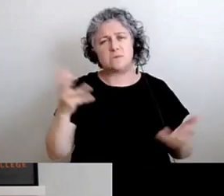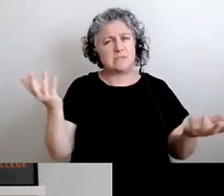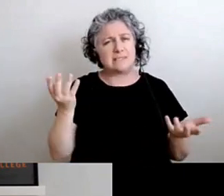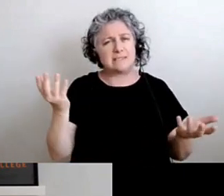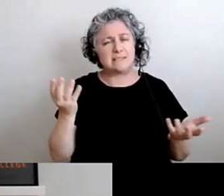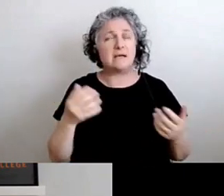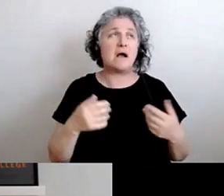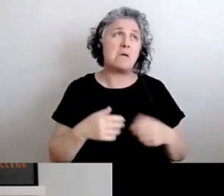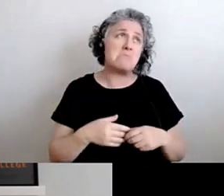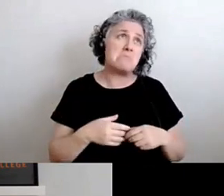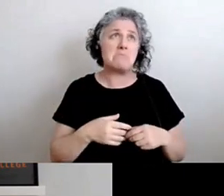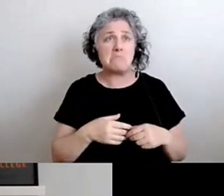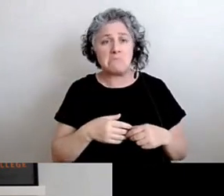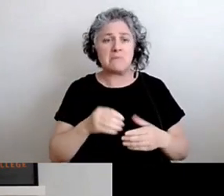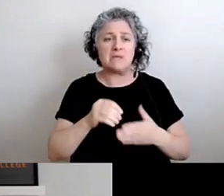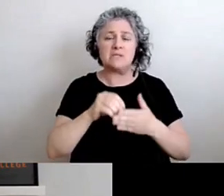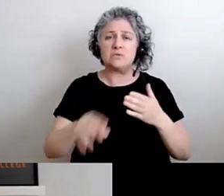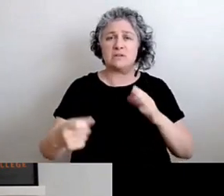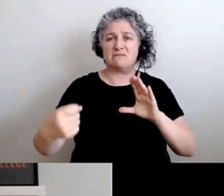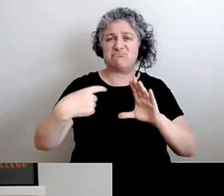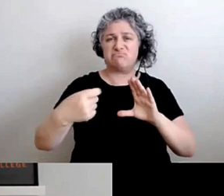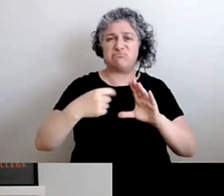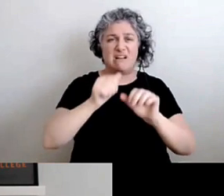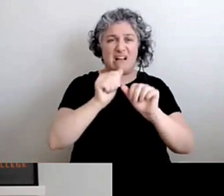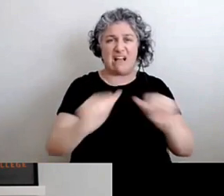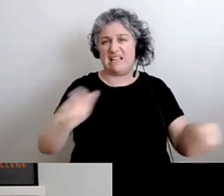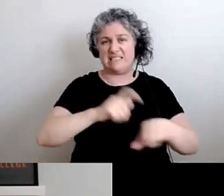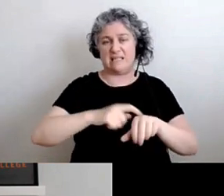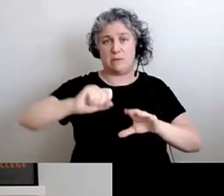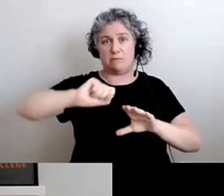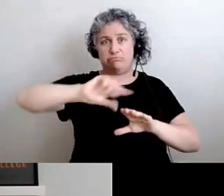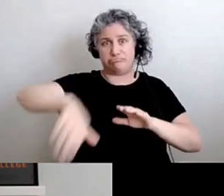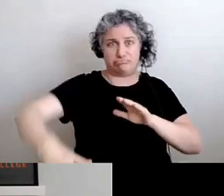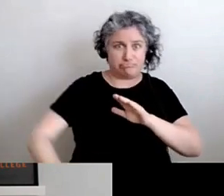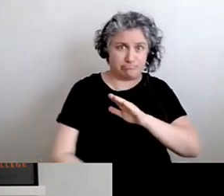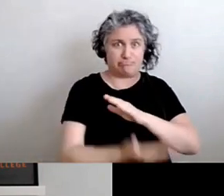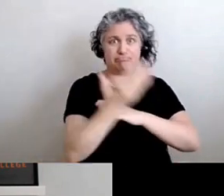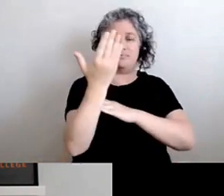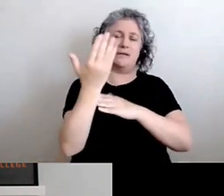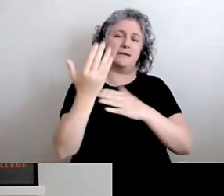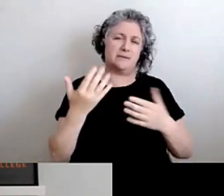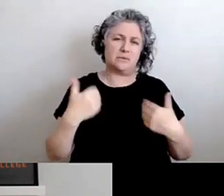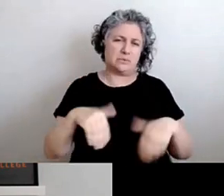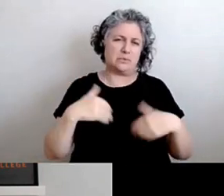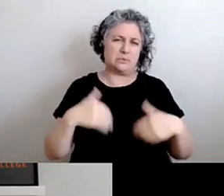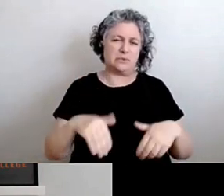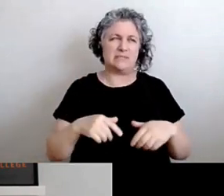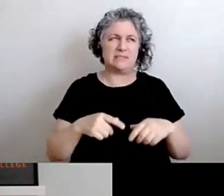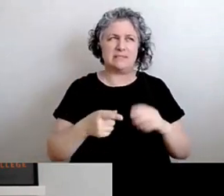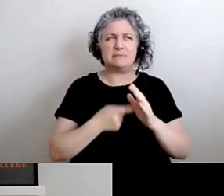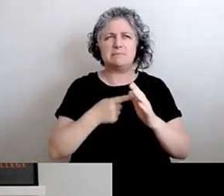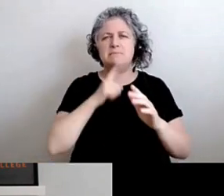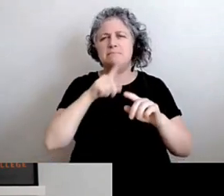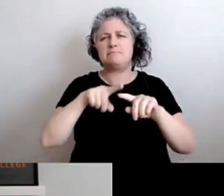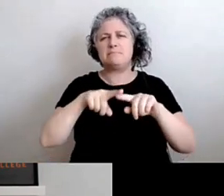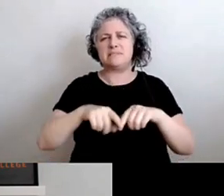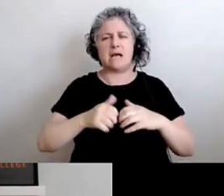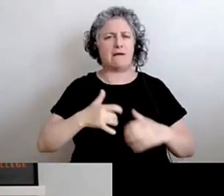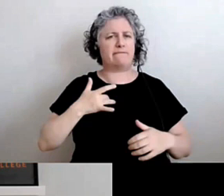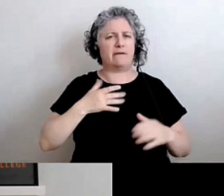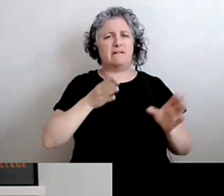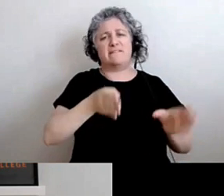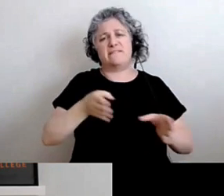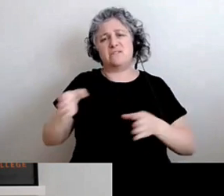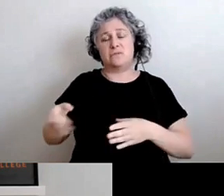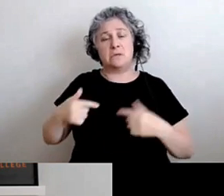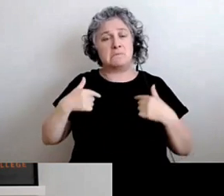Well, students can contact you past working hours, and this does really depend on how you feel about it.